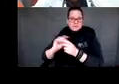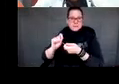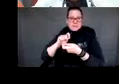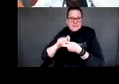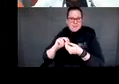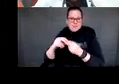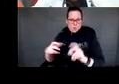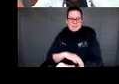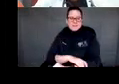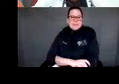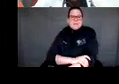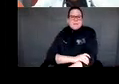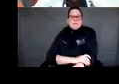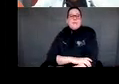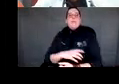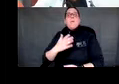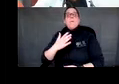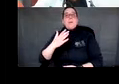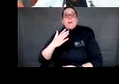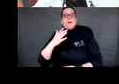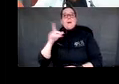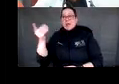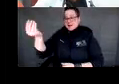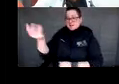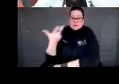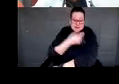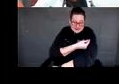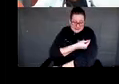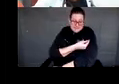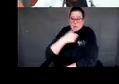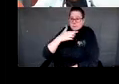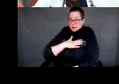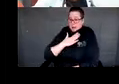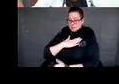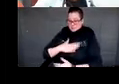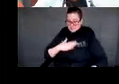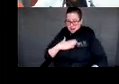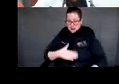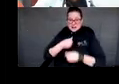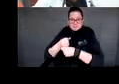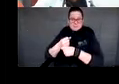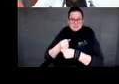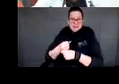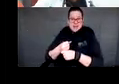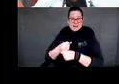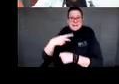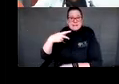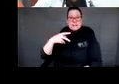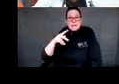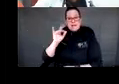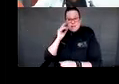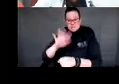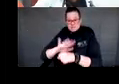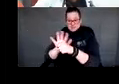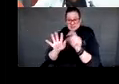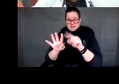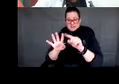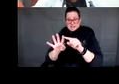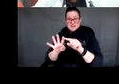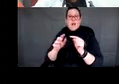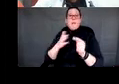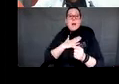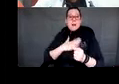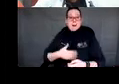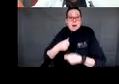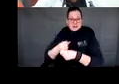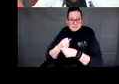your body makes the spike protein in its natural form, and even though the spike protein can't hurt you, your body recognizes that it's